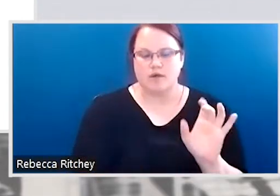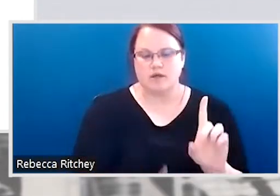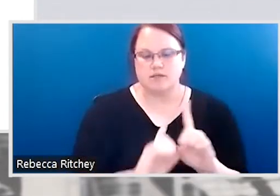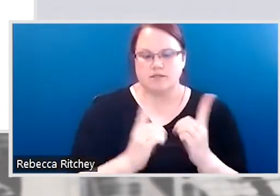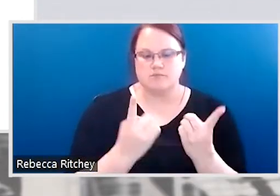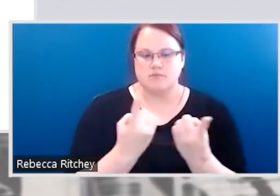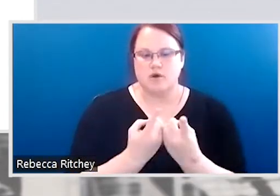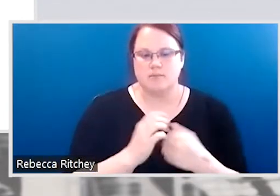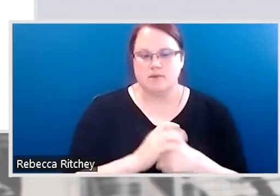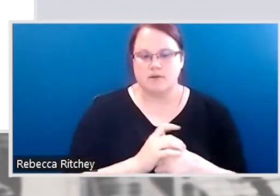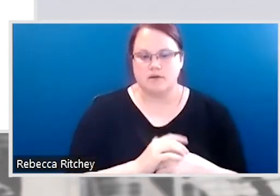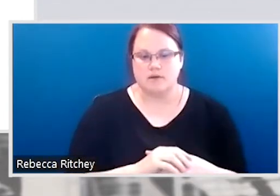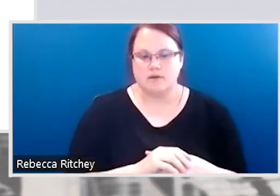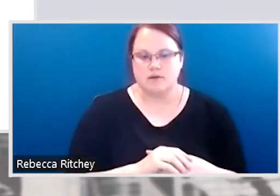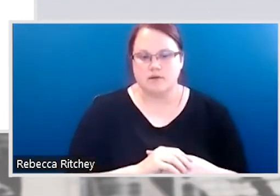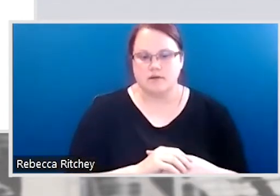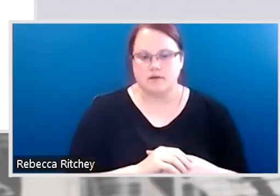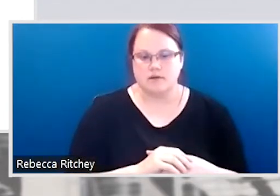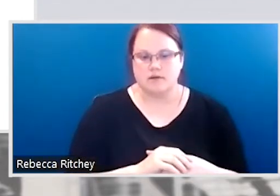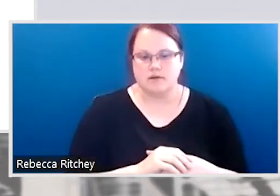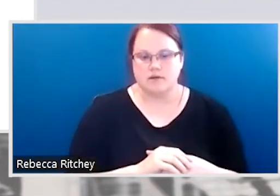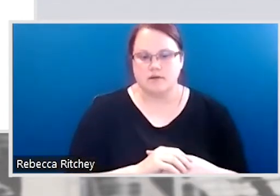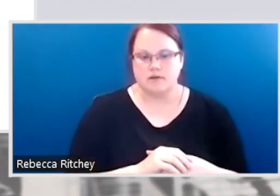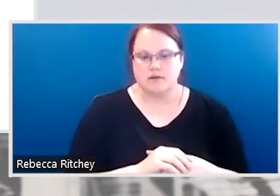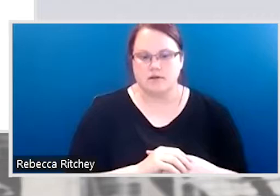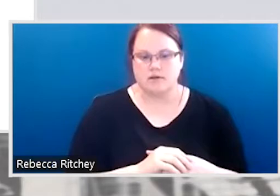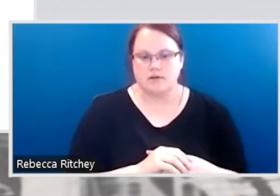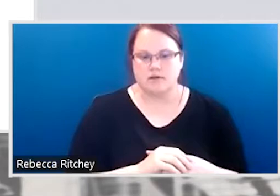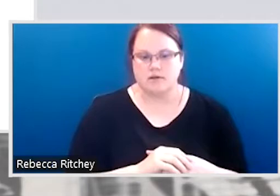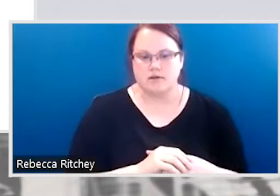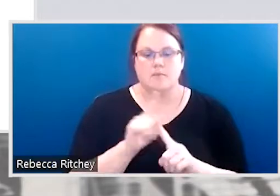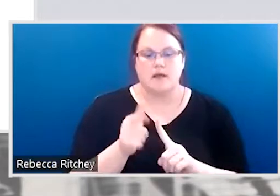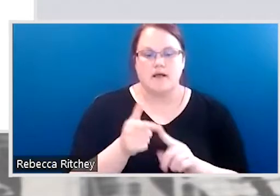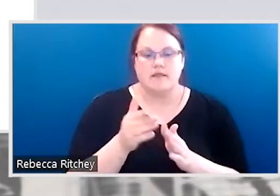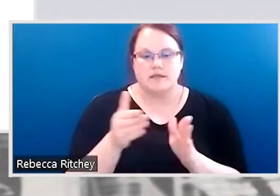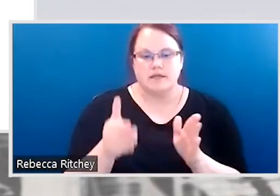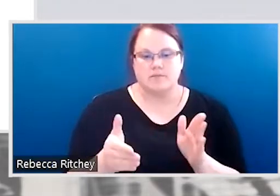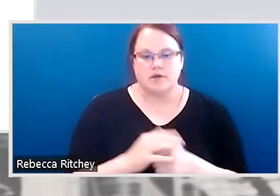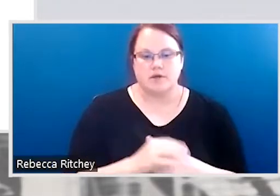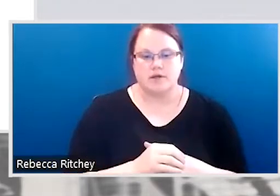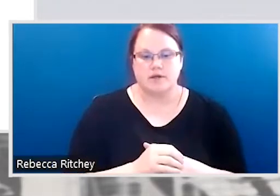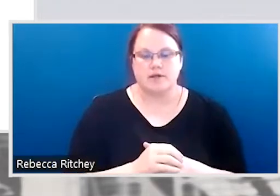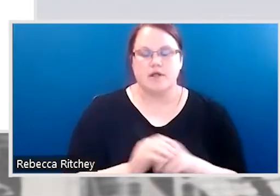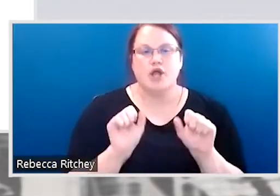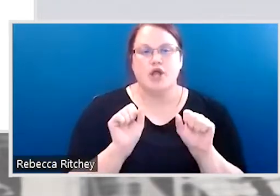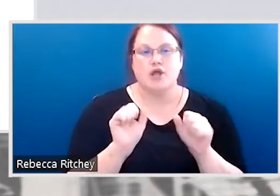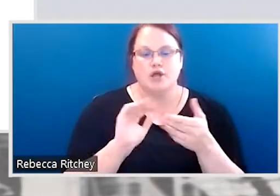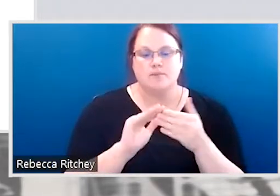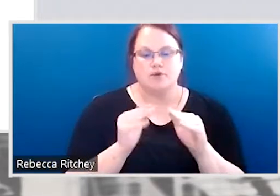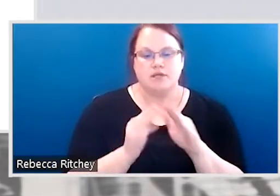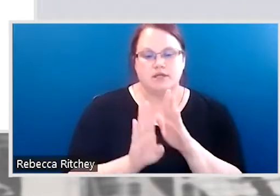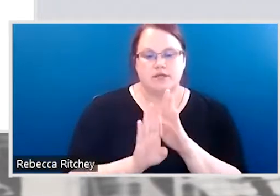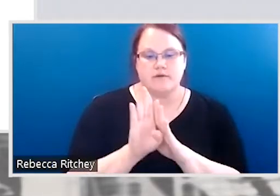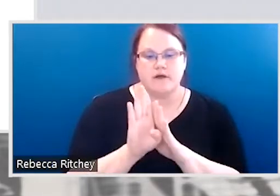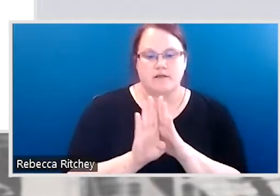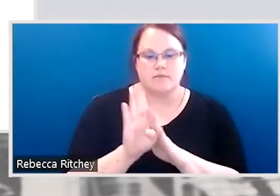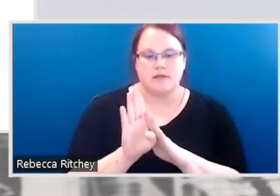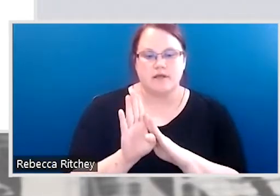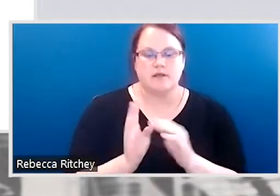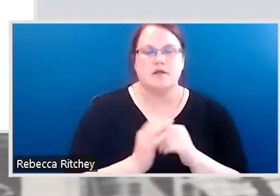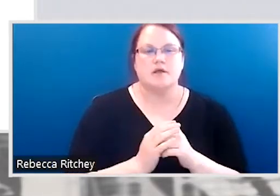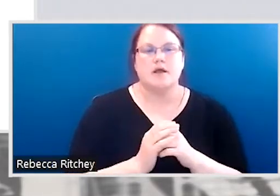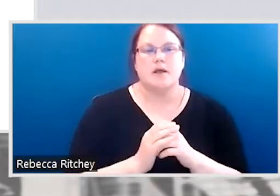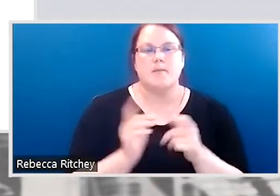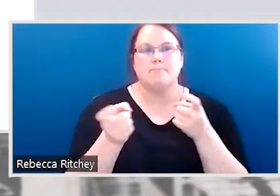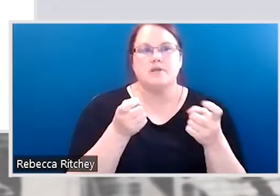really shape the landscape literally and figuratively of your neighborhood. So we're going to hear from the Community Development Division within the Office of Management and Budget. We're